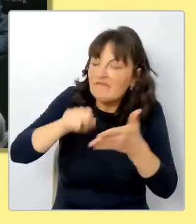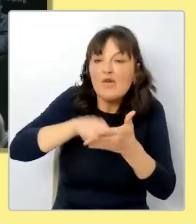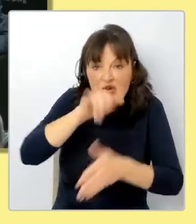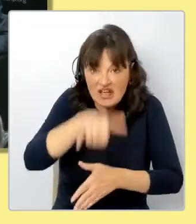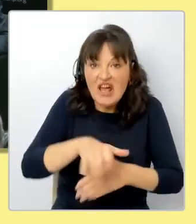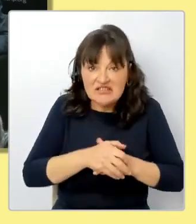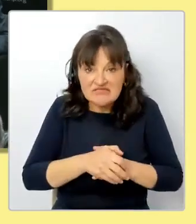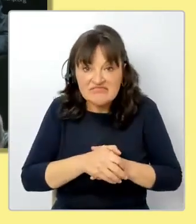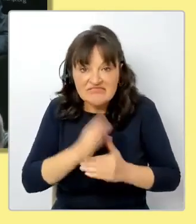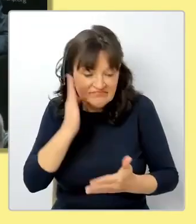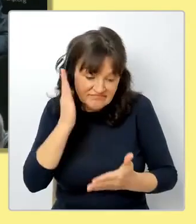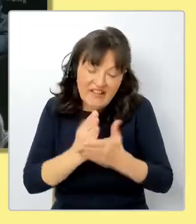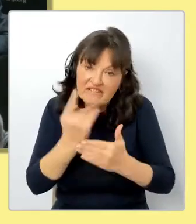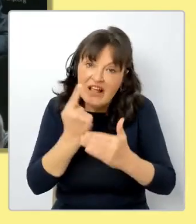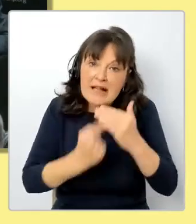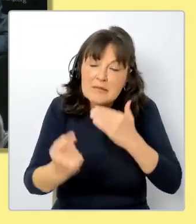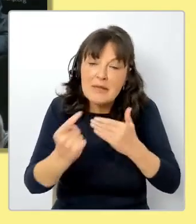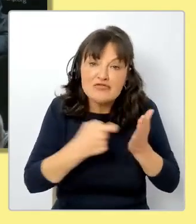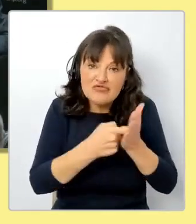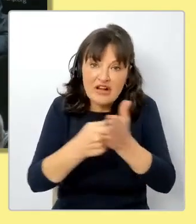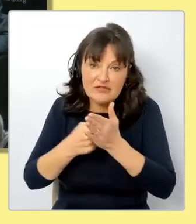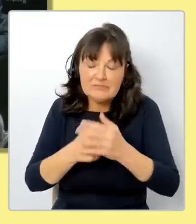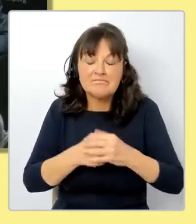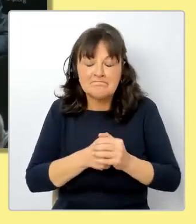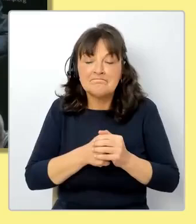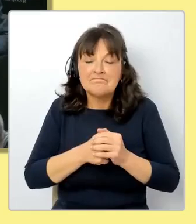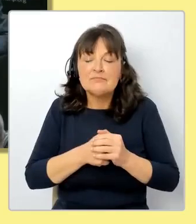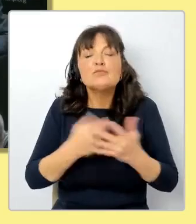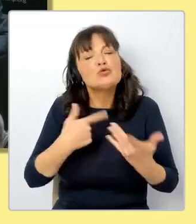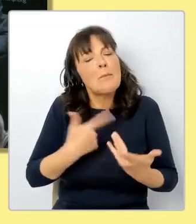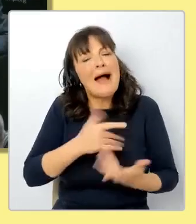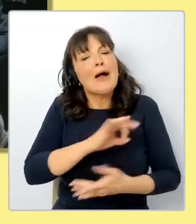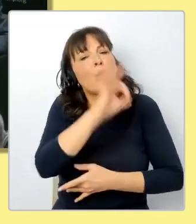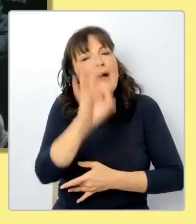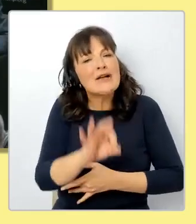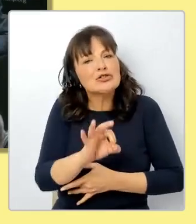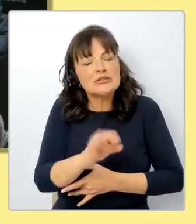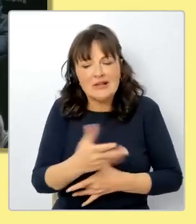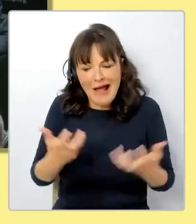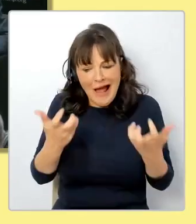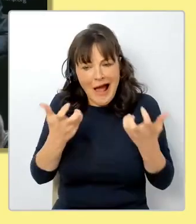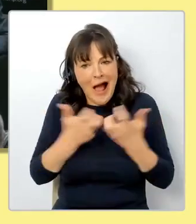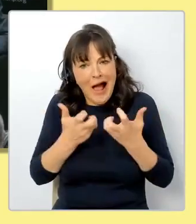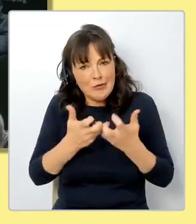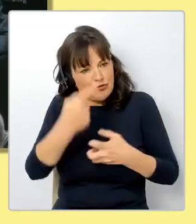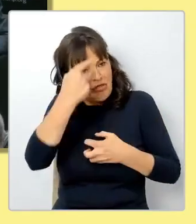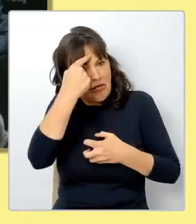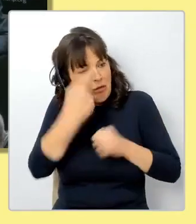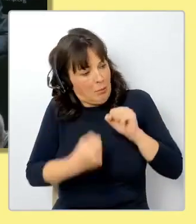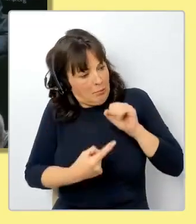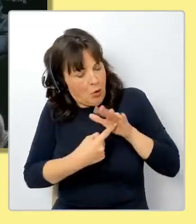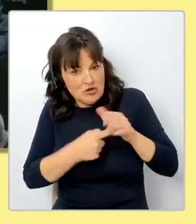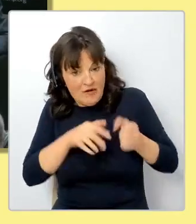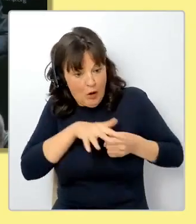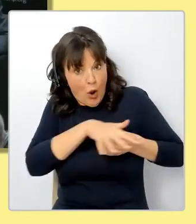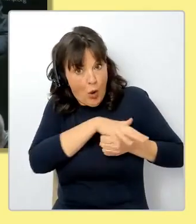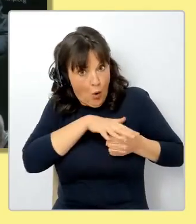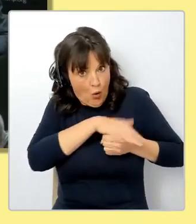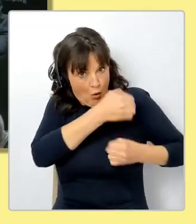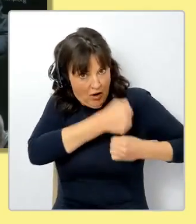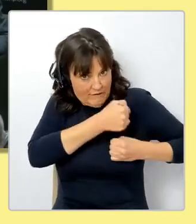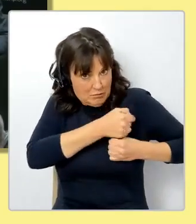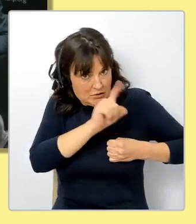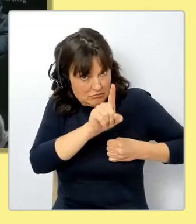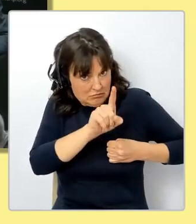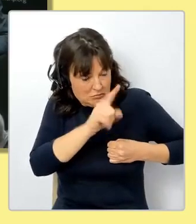independence referendum. So the question is, how do you rate the importance of local government, and will you